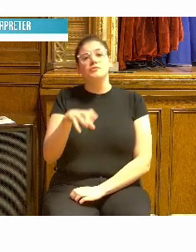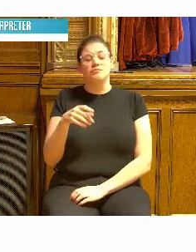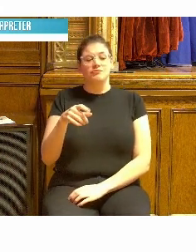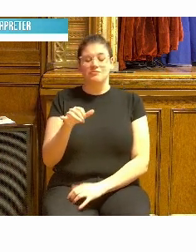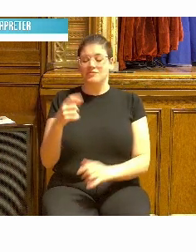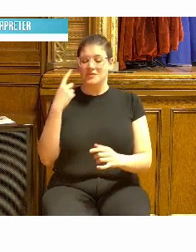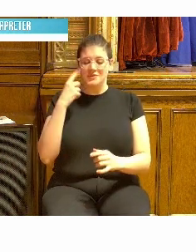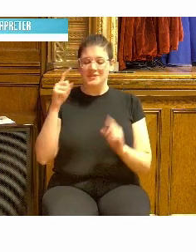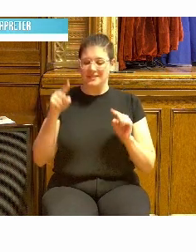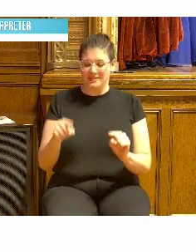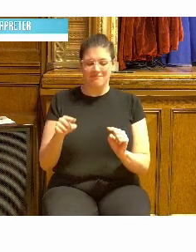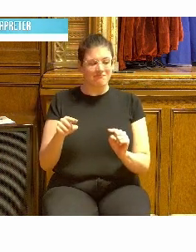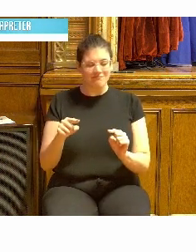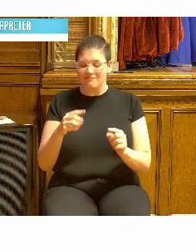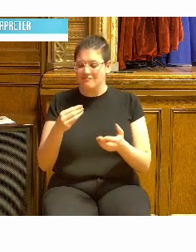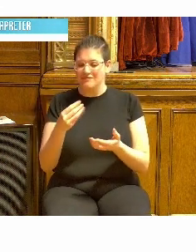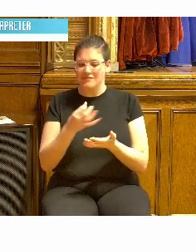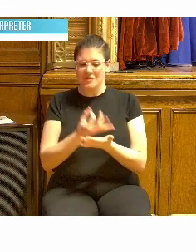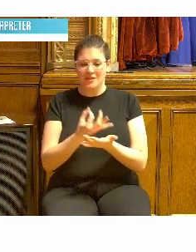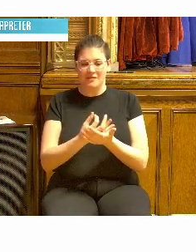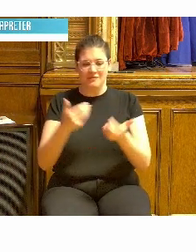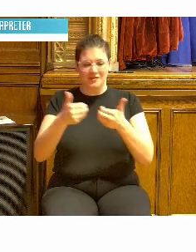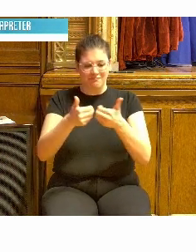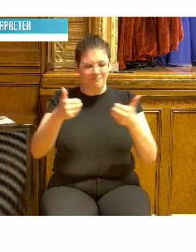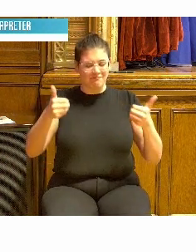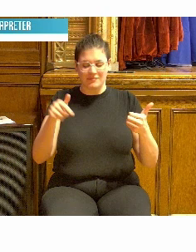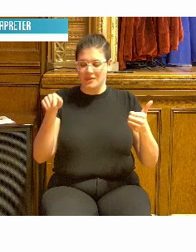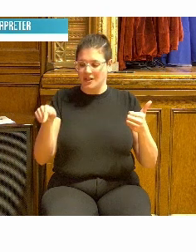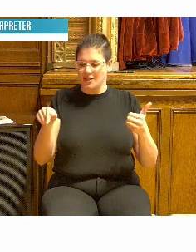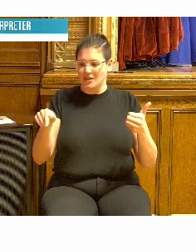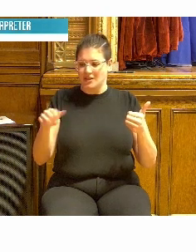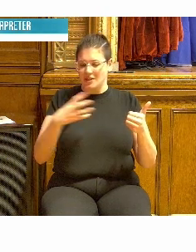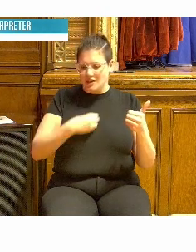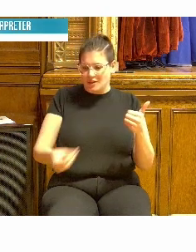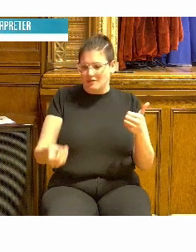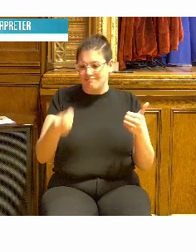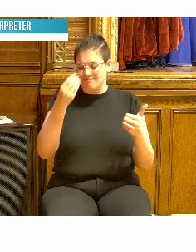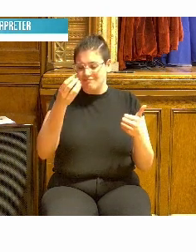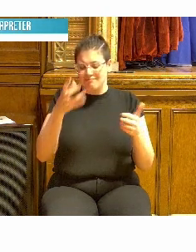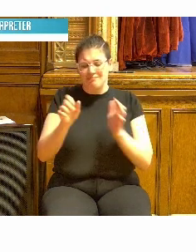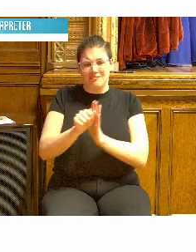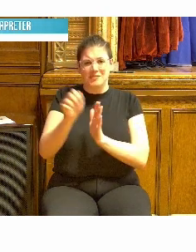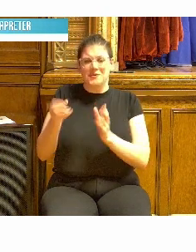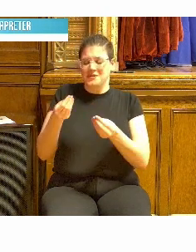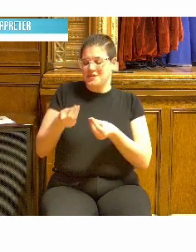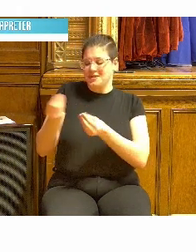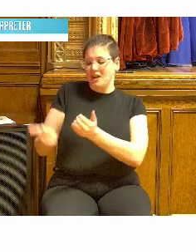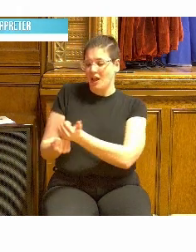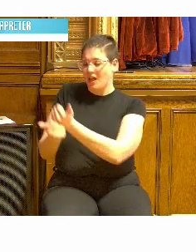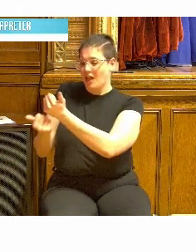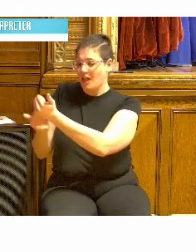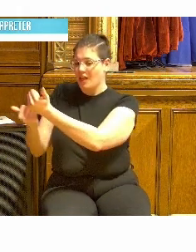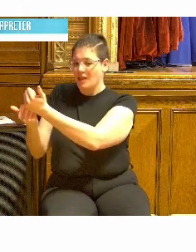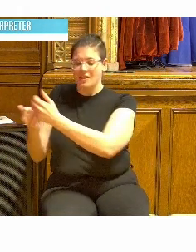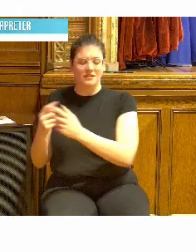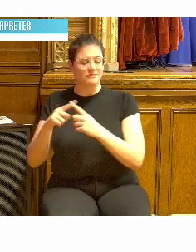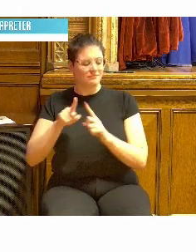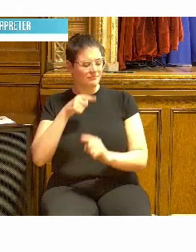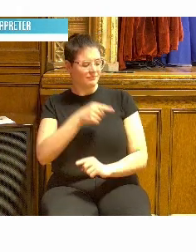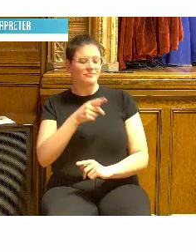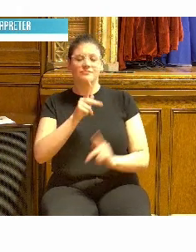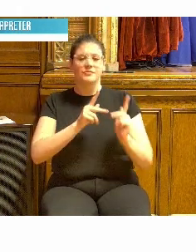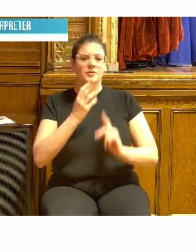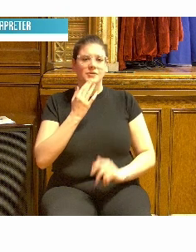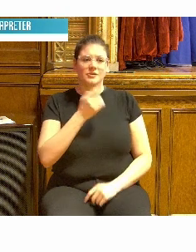assisted in building wealth through home ownership, like my own family, and people of color who are discouraged and were blocked from doing so. That's a big part of